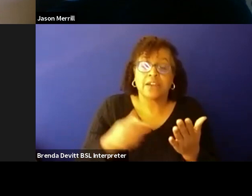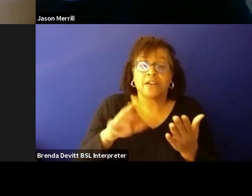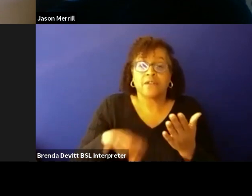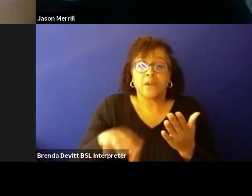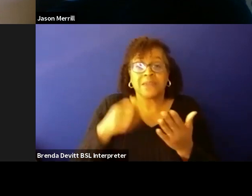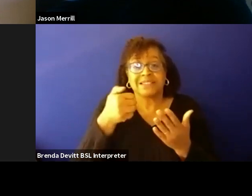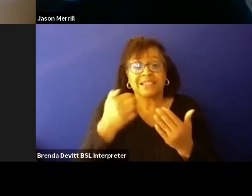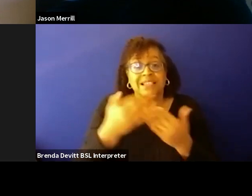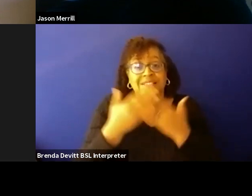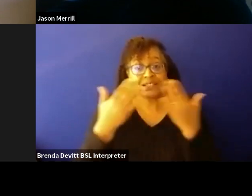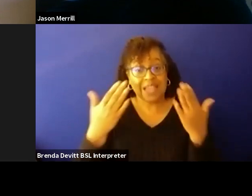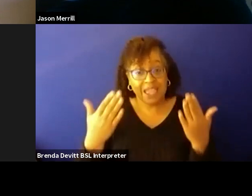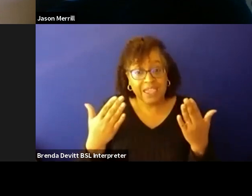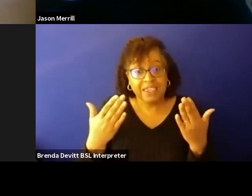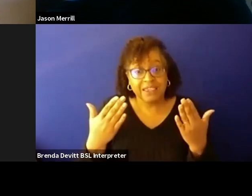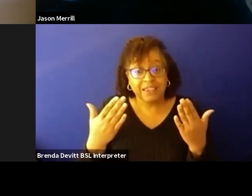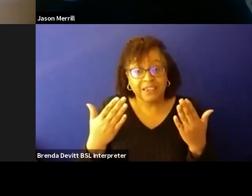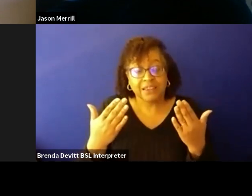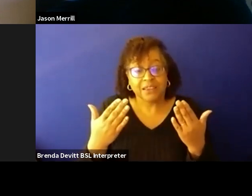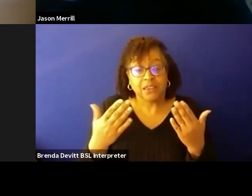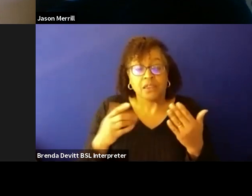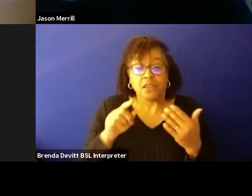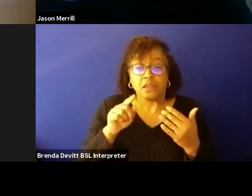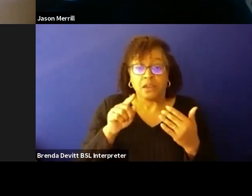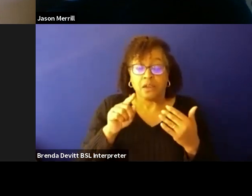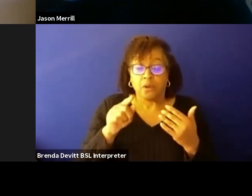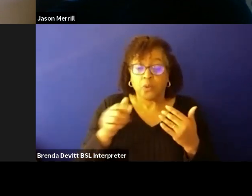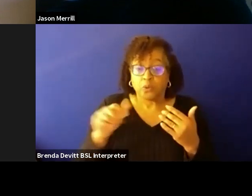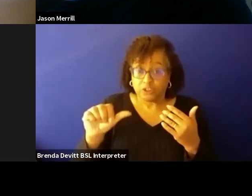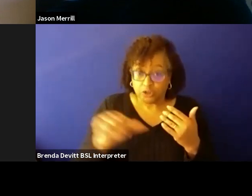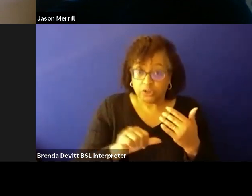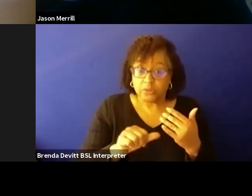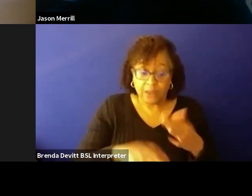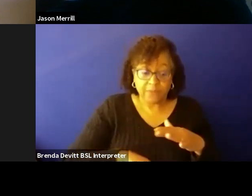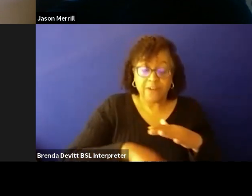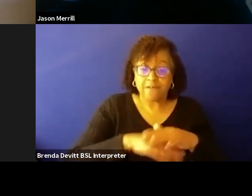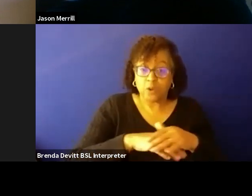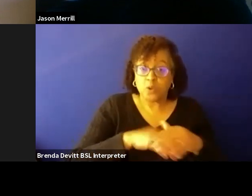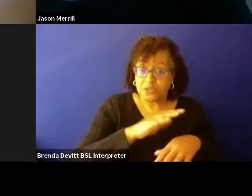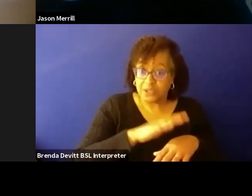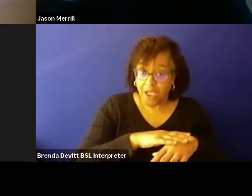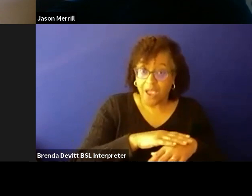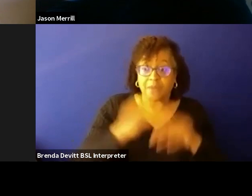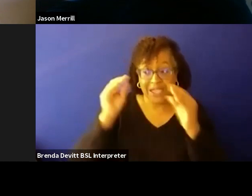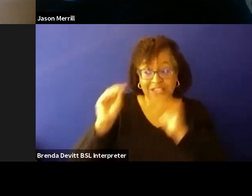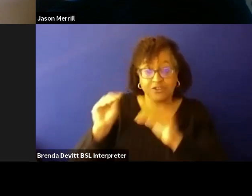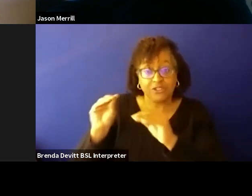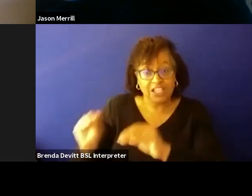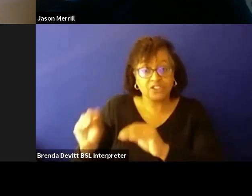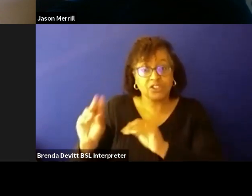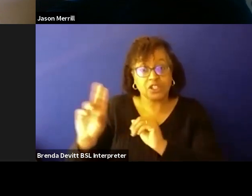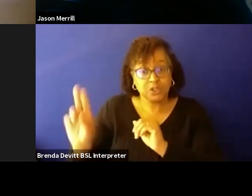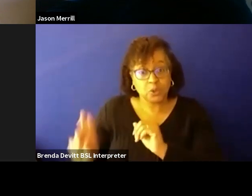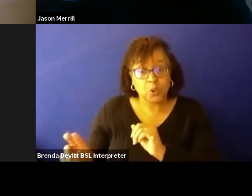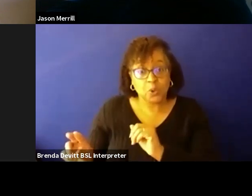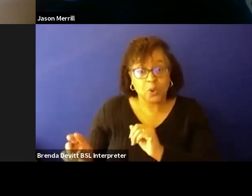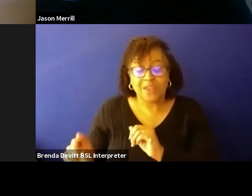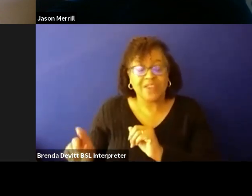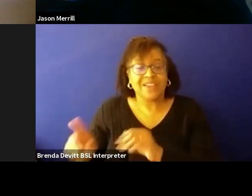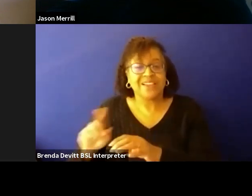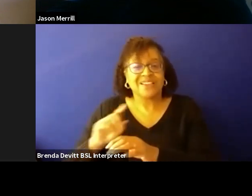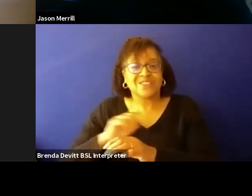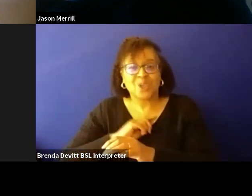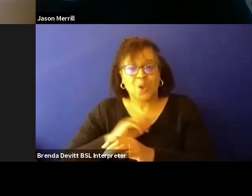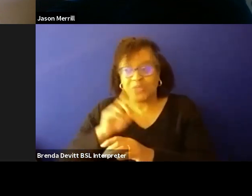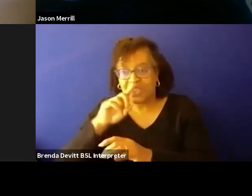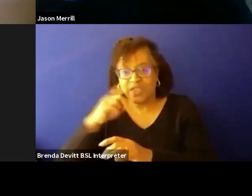day, we need to be providing, full-time education for children who are out of school, so they can't be allowed to fall behind. That's exactly why that's